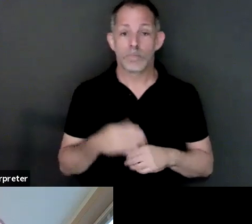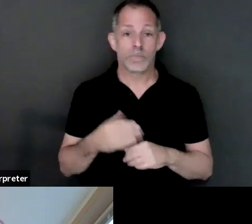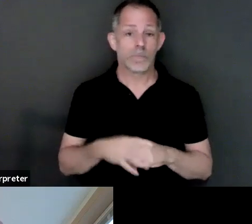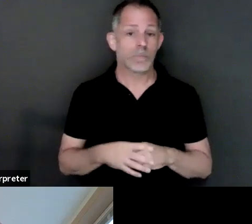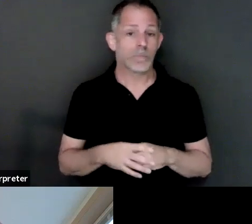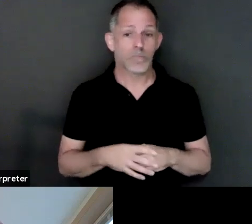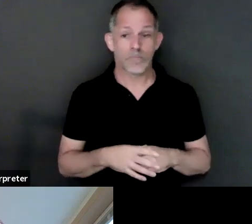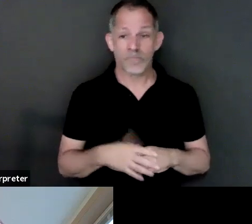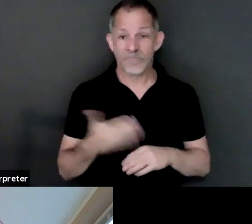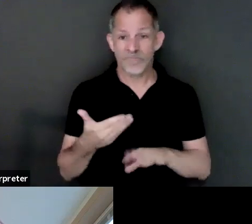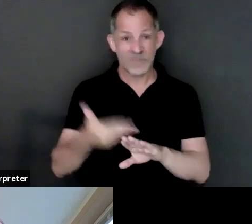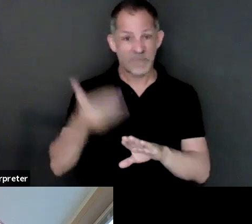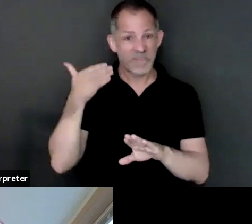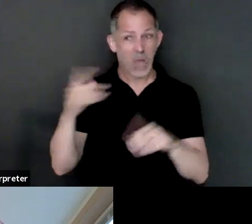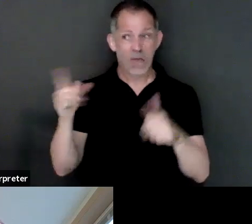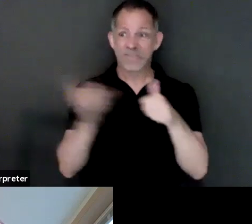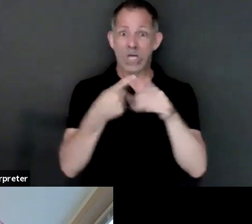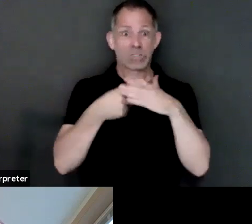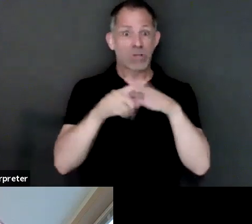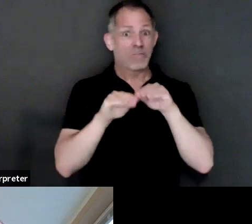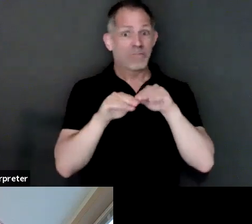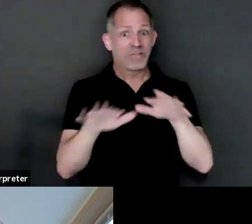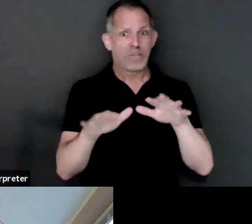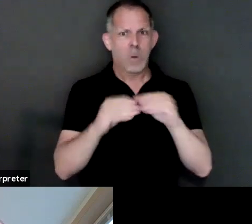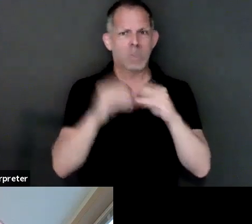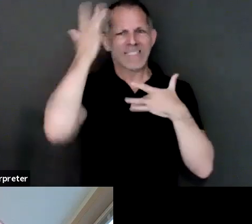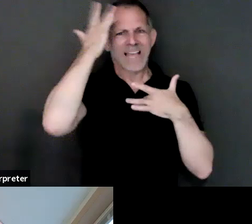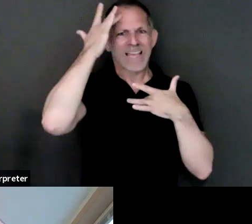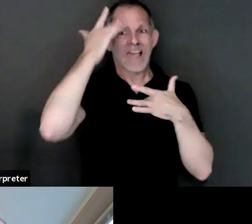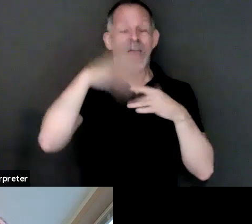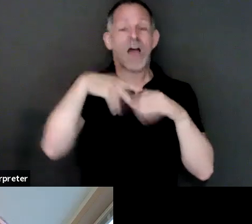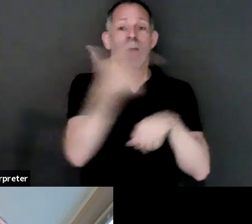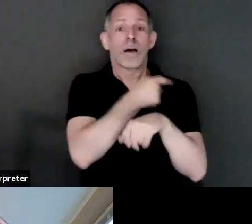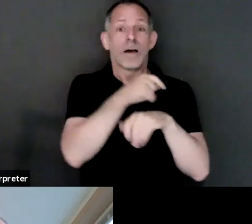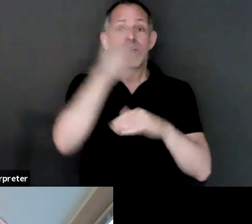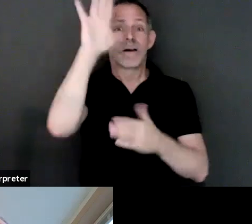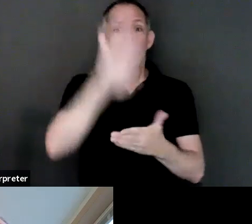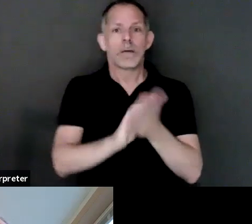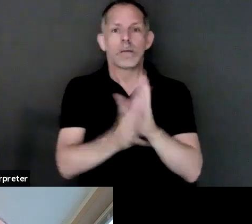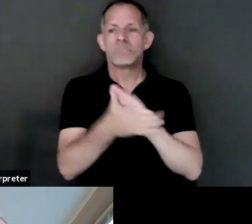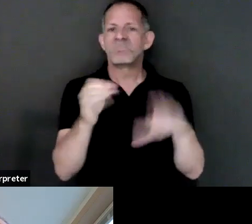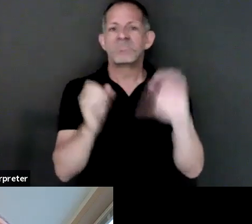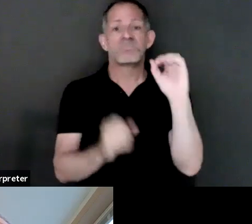breakthrough. So we are, definitely seeing more